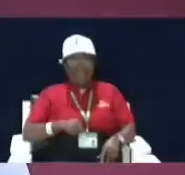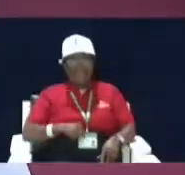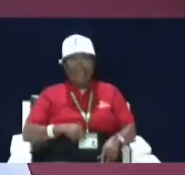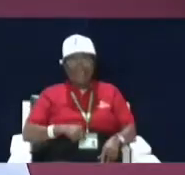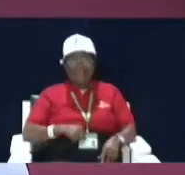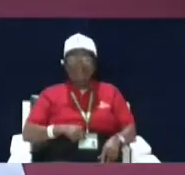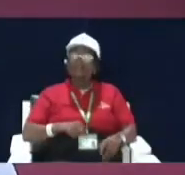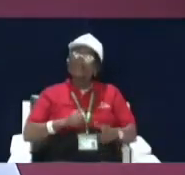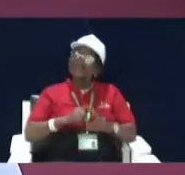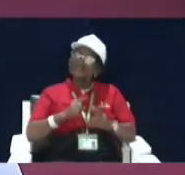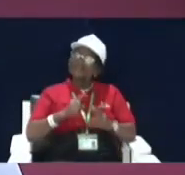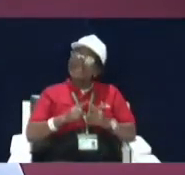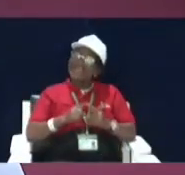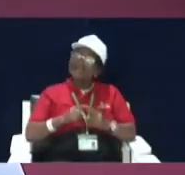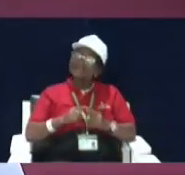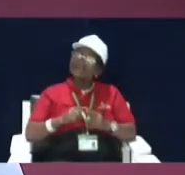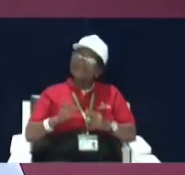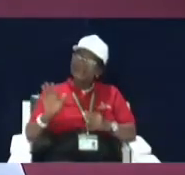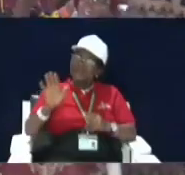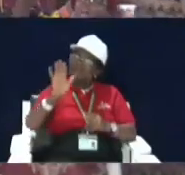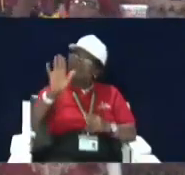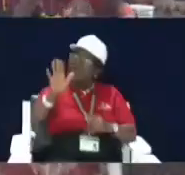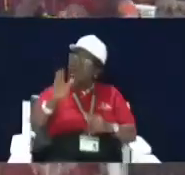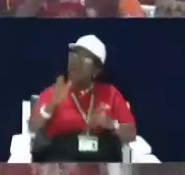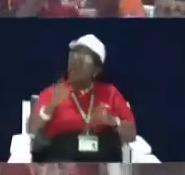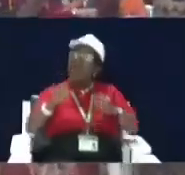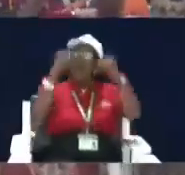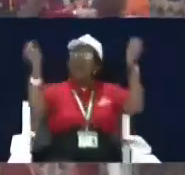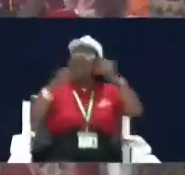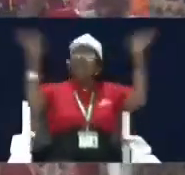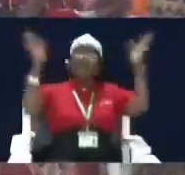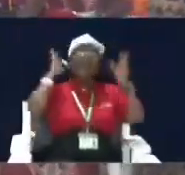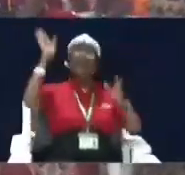And then your hallelujah should be louder than that of your neighbor.